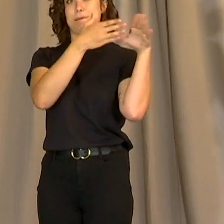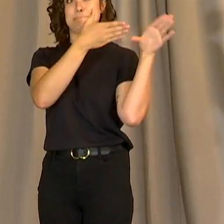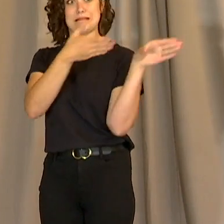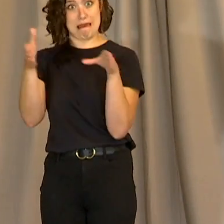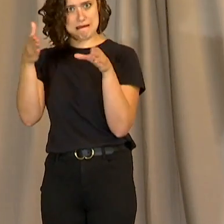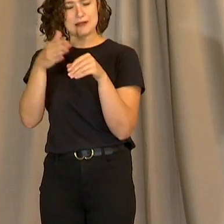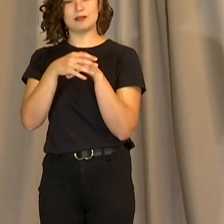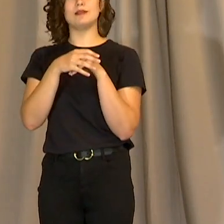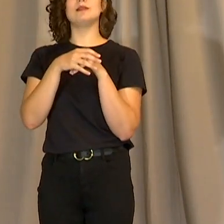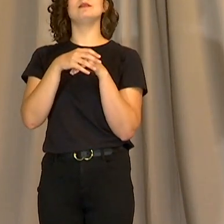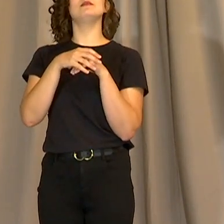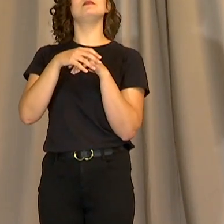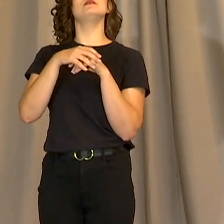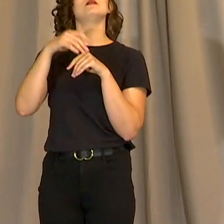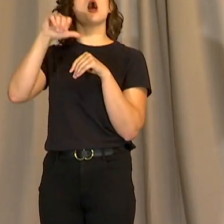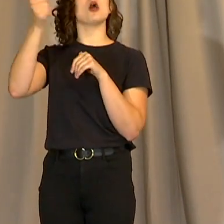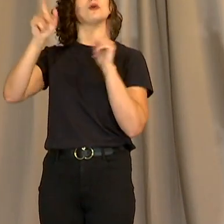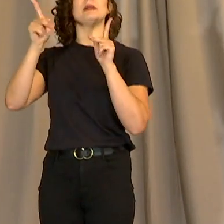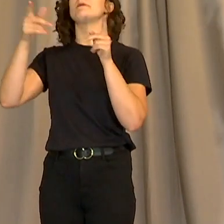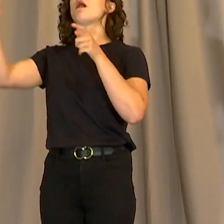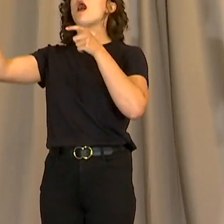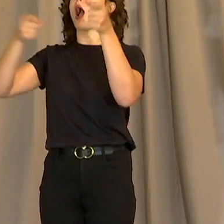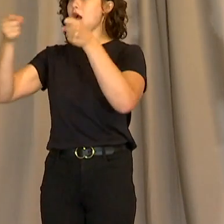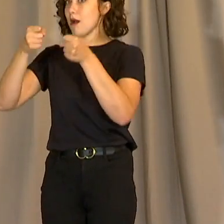bringing in other people. I talked about